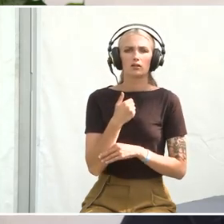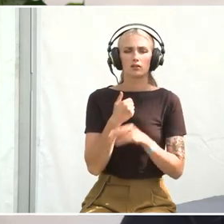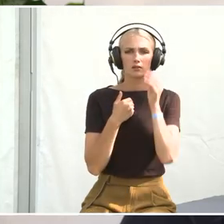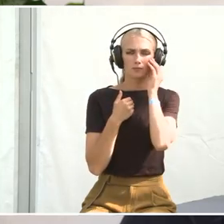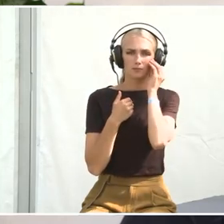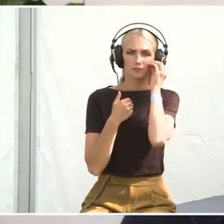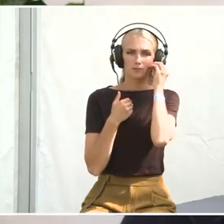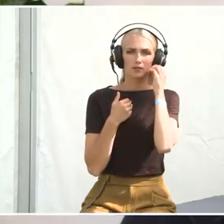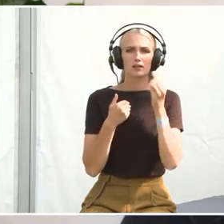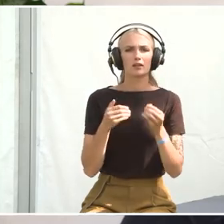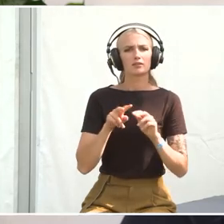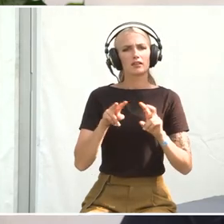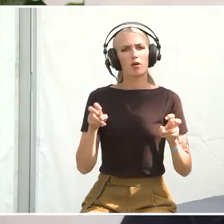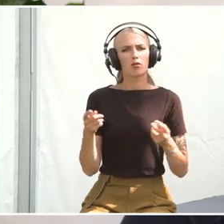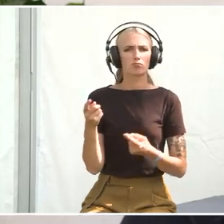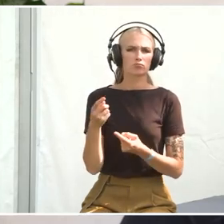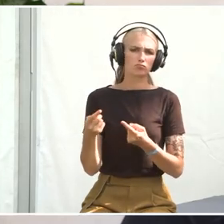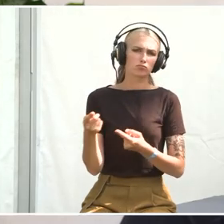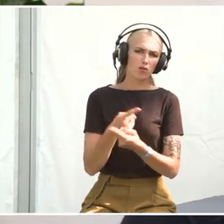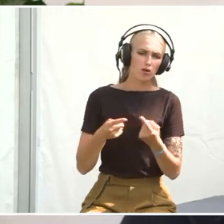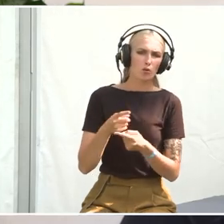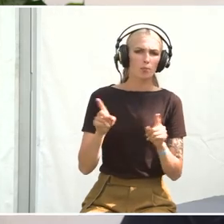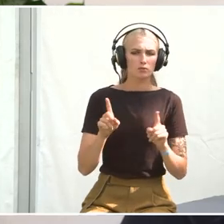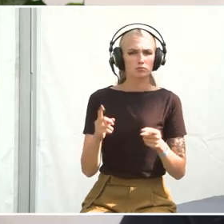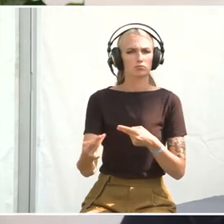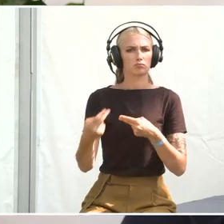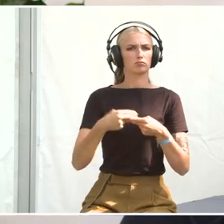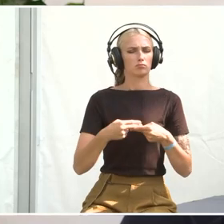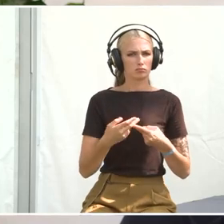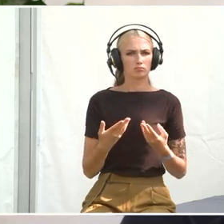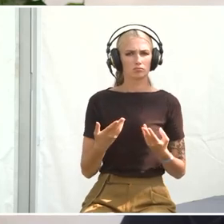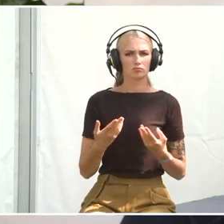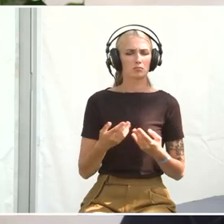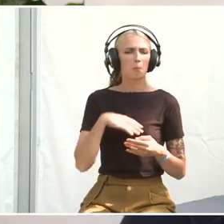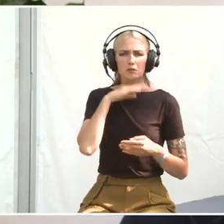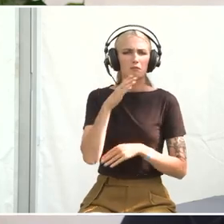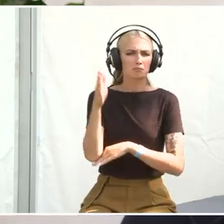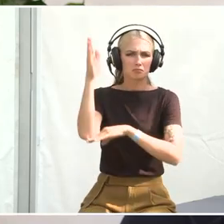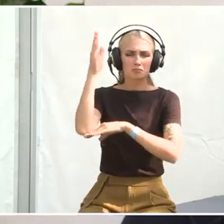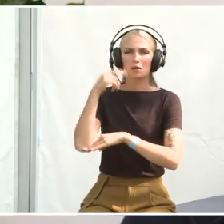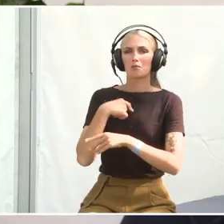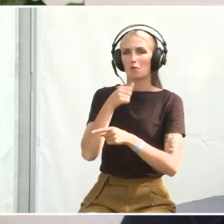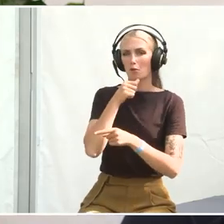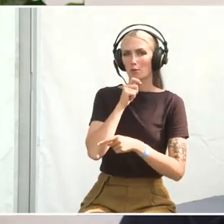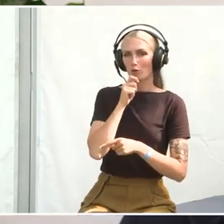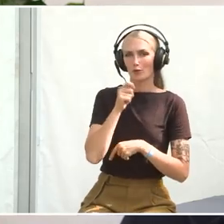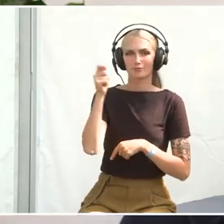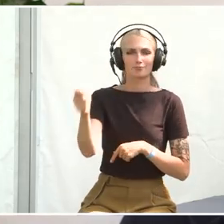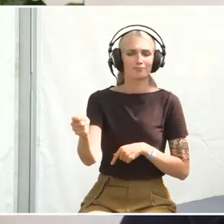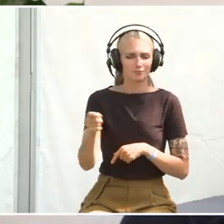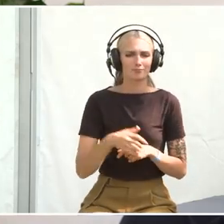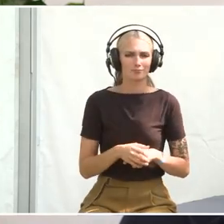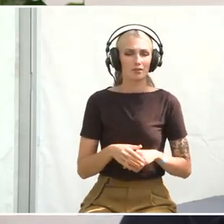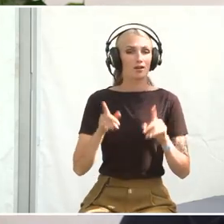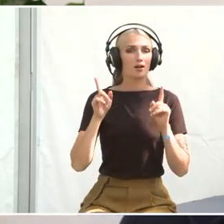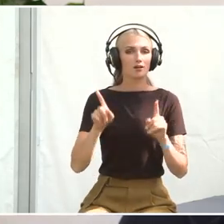the topic that we are debating, it simply works by raising your hand and I'll try and direct a microphone at your end.